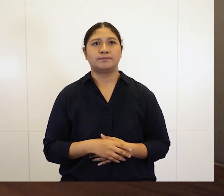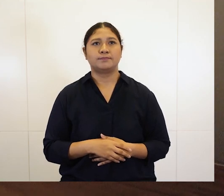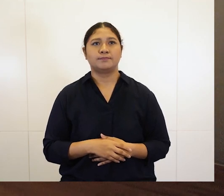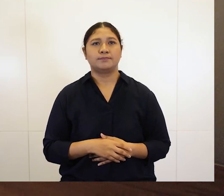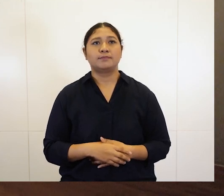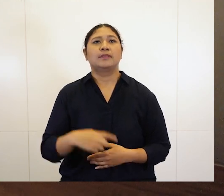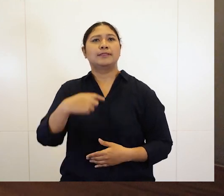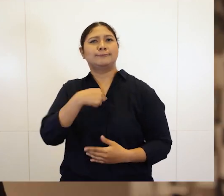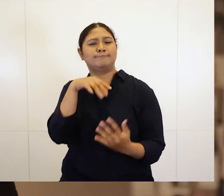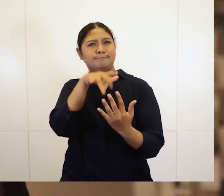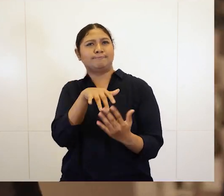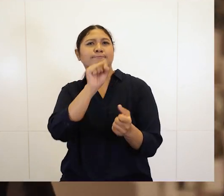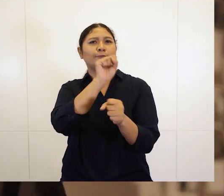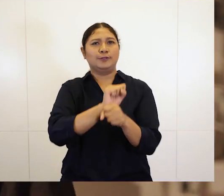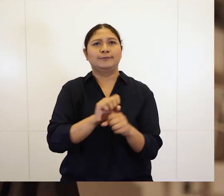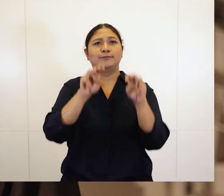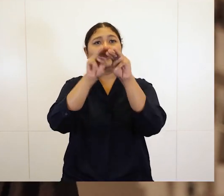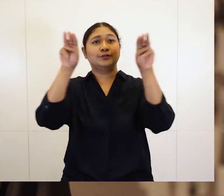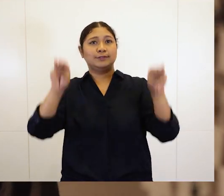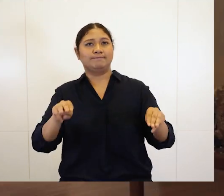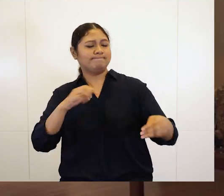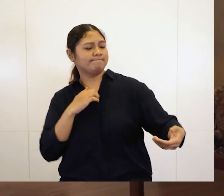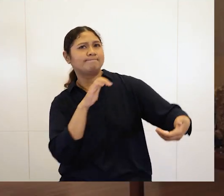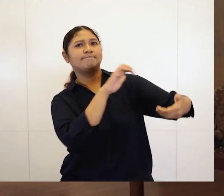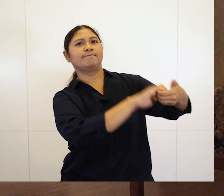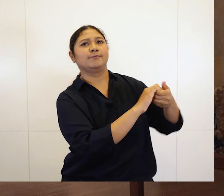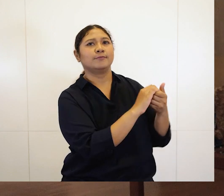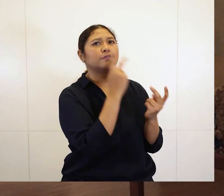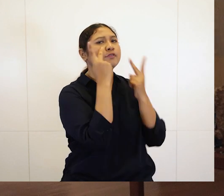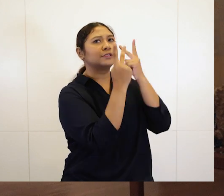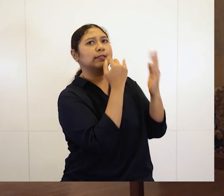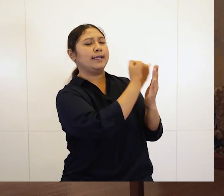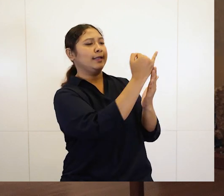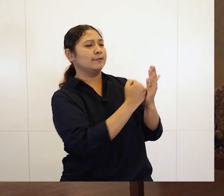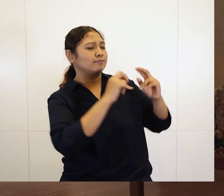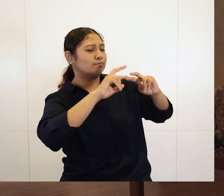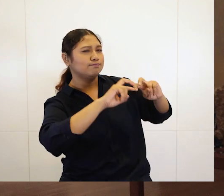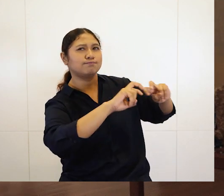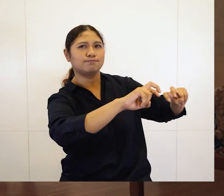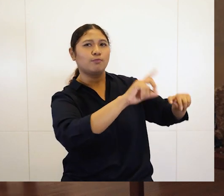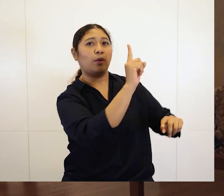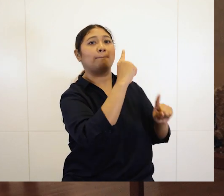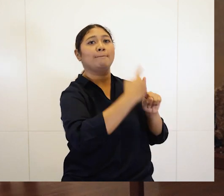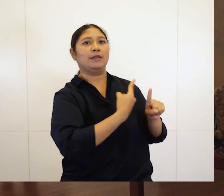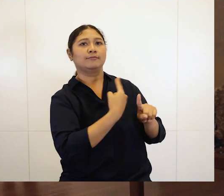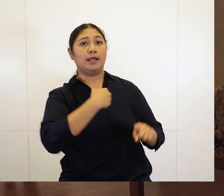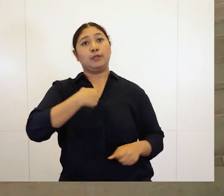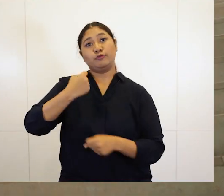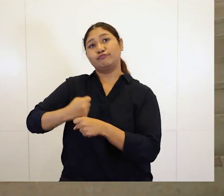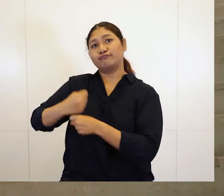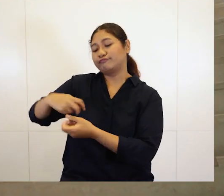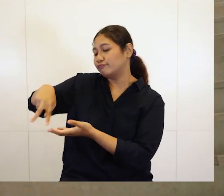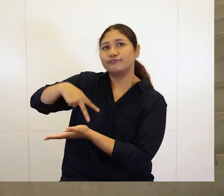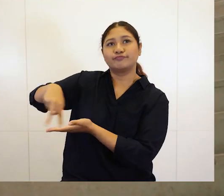theirs. Through this residency, it's the first time that I'm collaborating in a sense with the visual art. Over the past 1 month